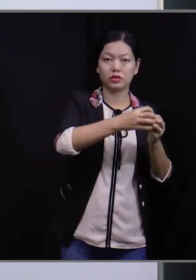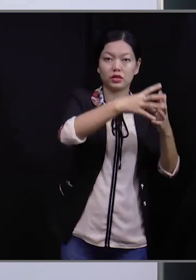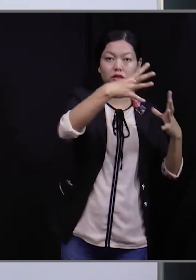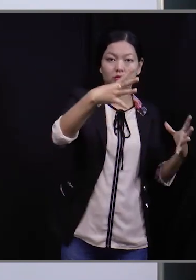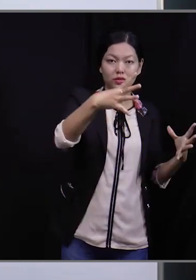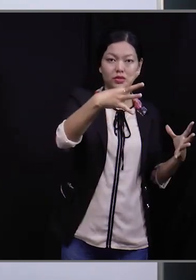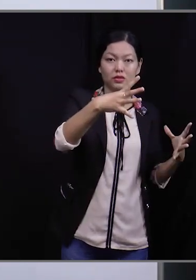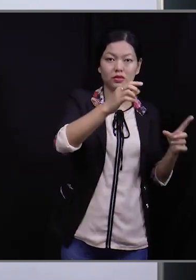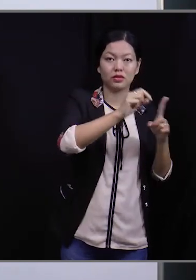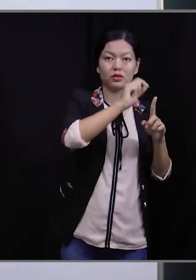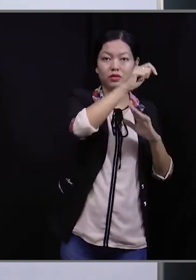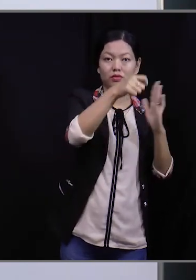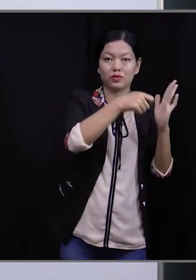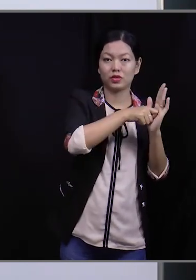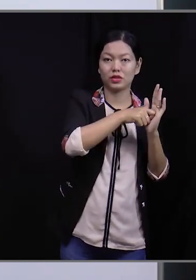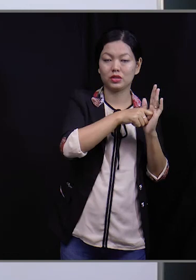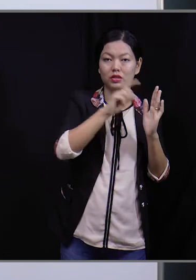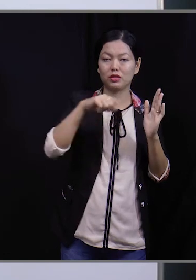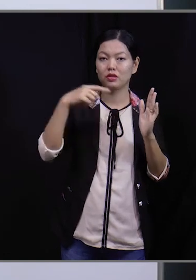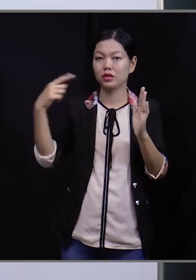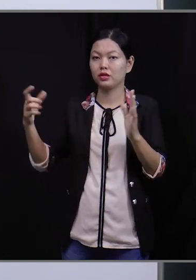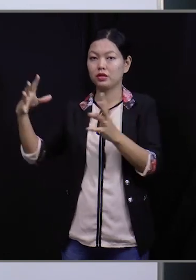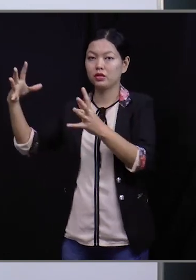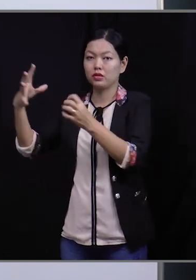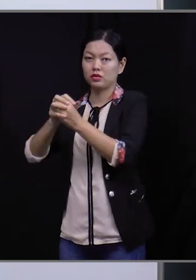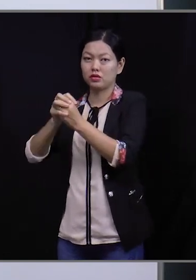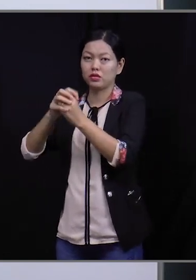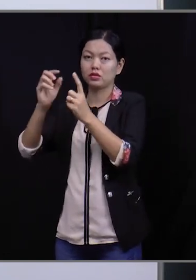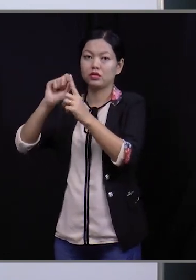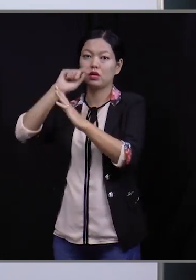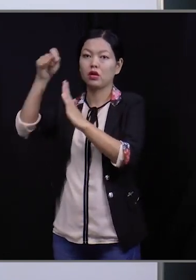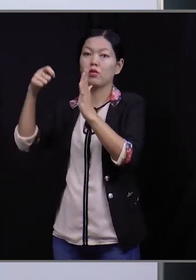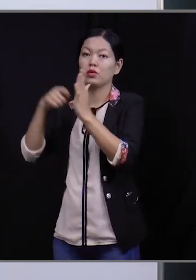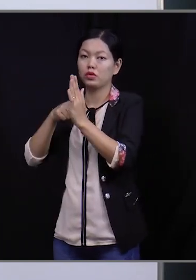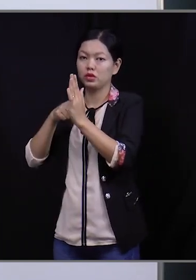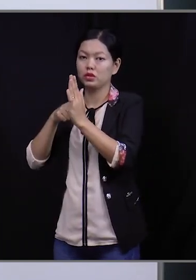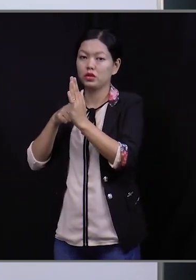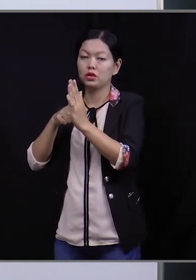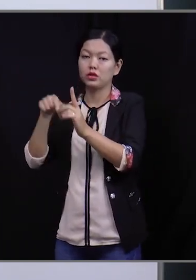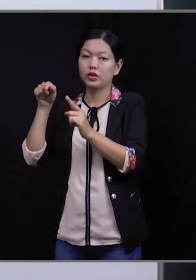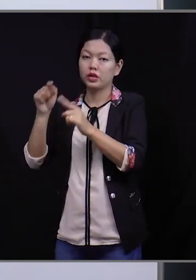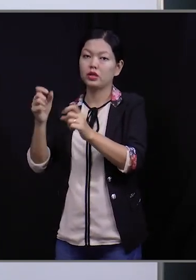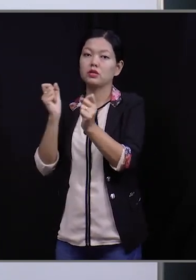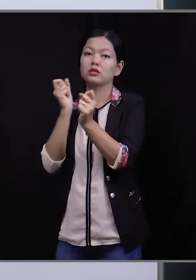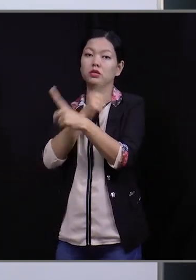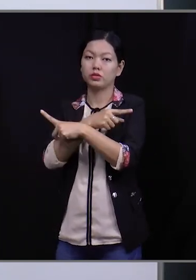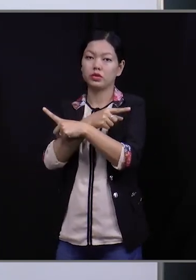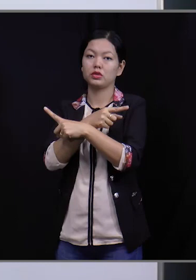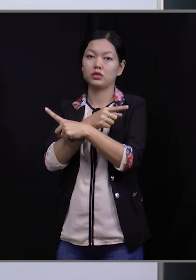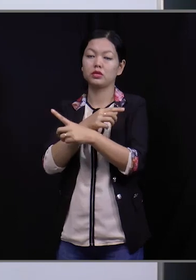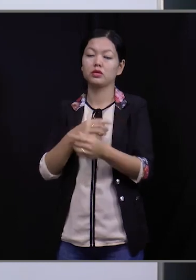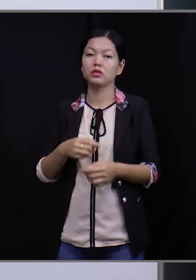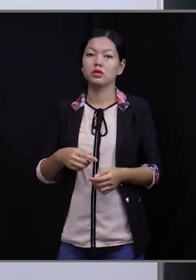opposite. It's just 20 minutes, so I am able to, explain only the first part. But if you go through